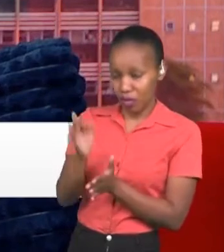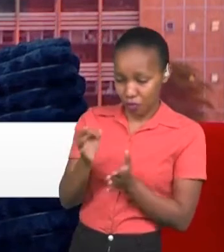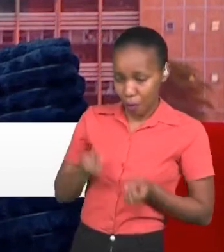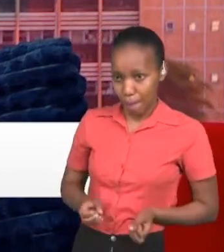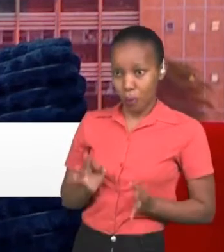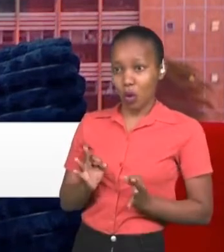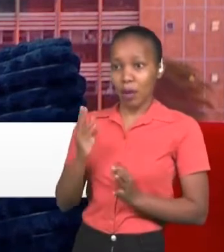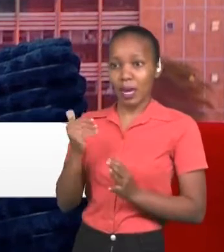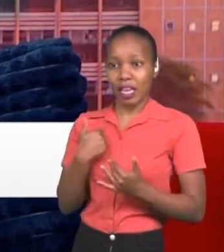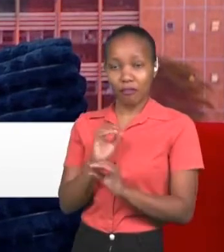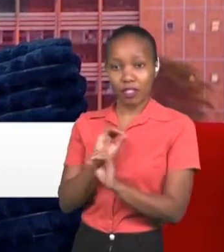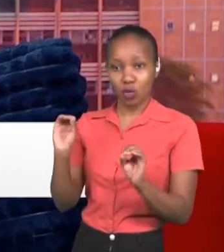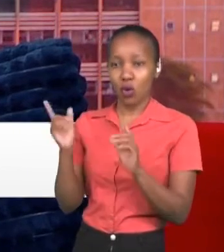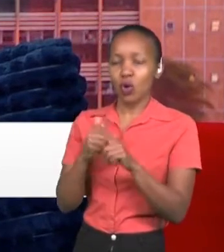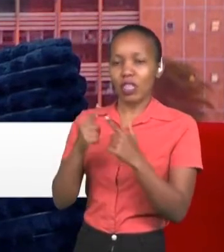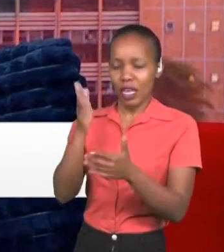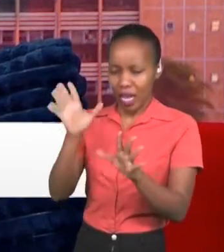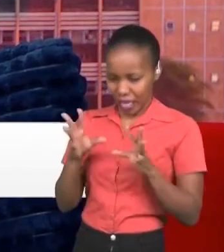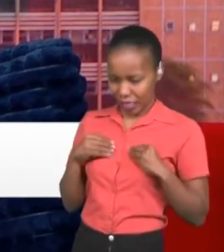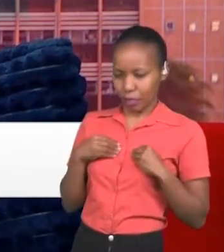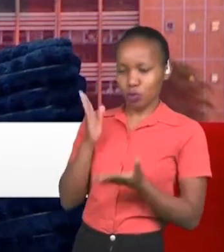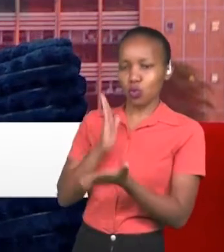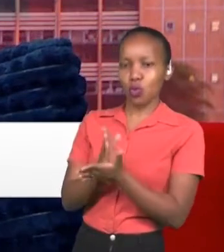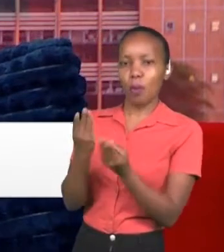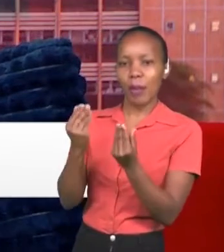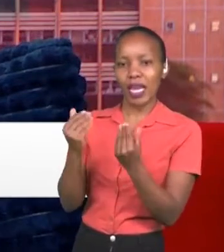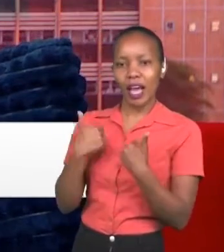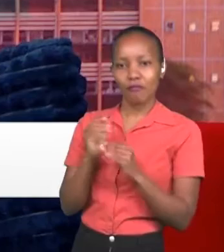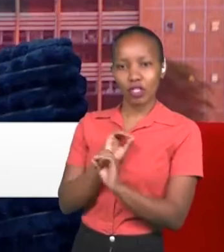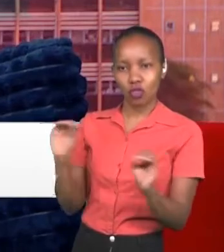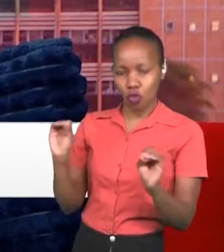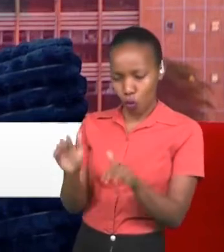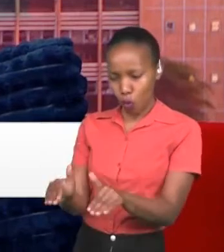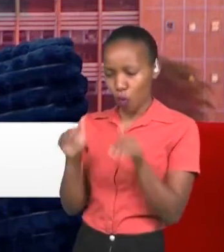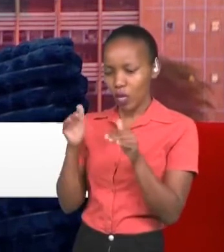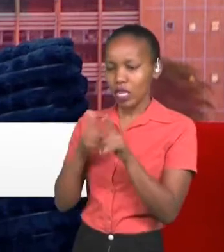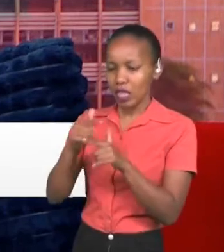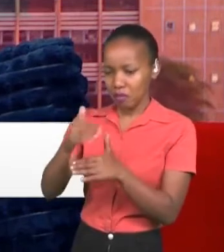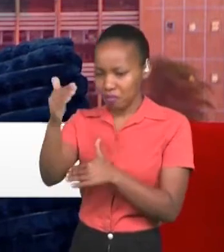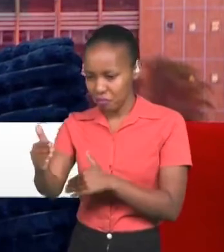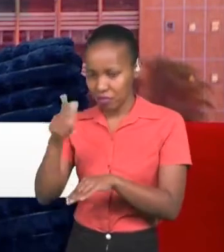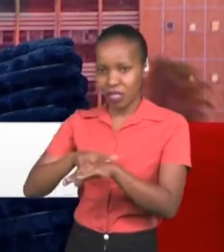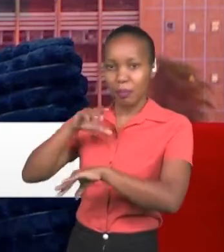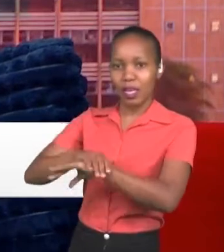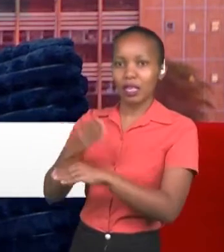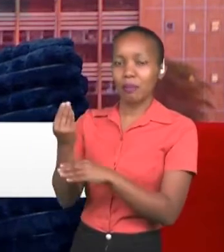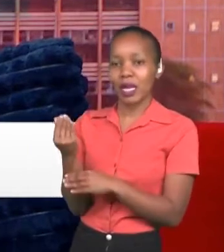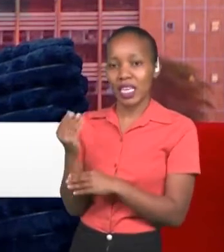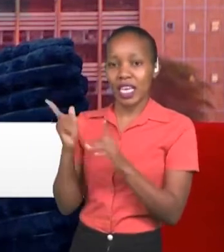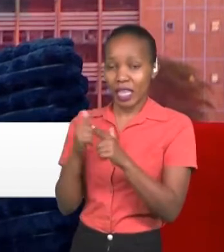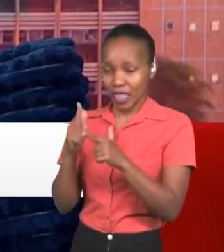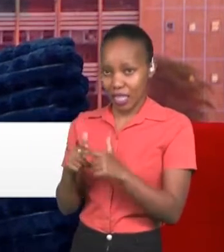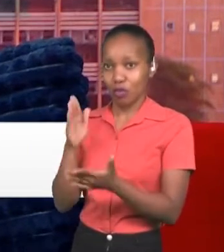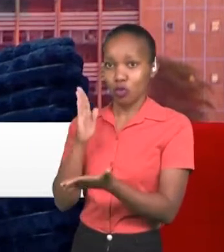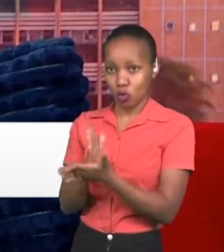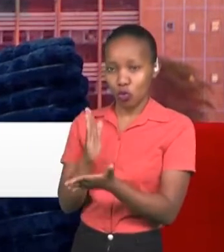umesota, unajiambia yenyewe umesota. There's nothing you can do about it. Mm-hmm. Yeah, you just have to wait till the next time you get money, then you can. Yeah.